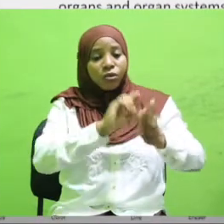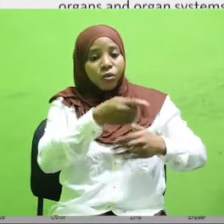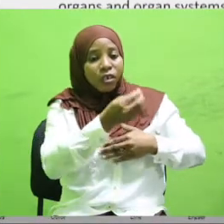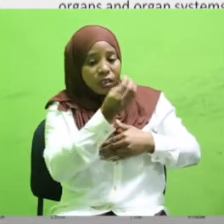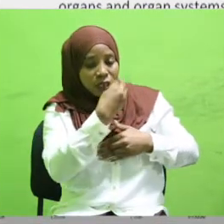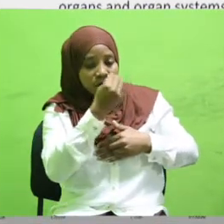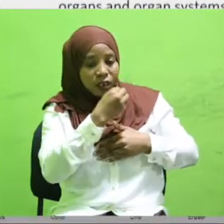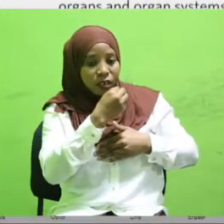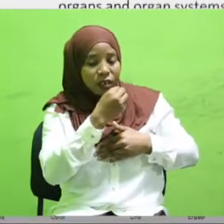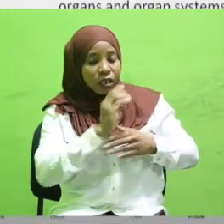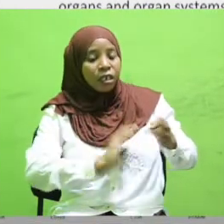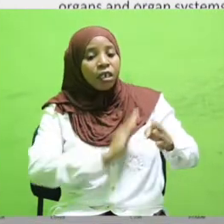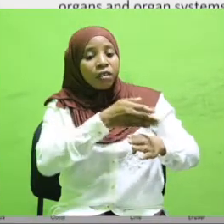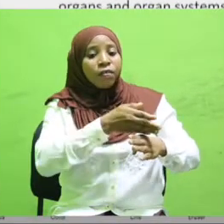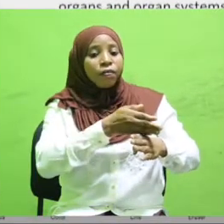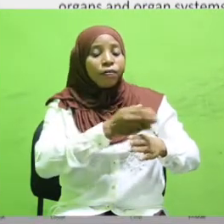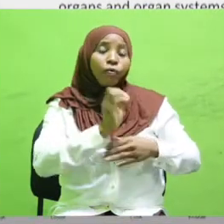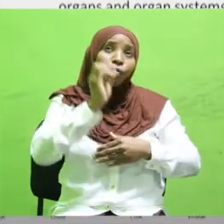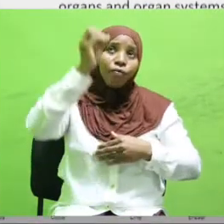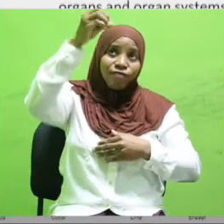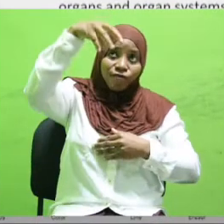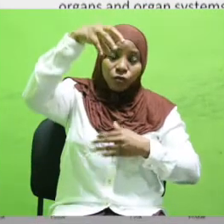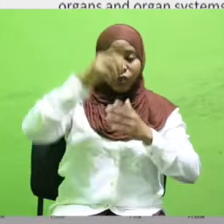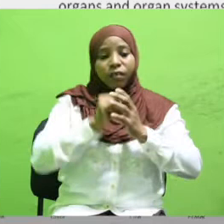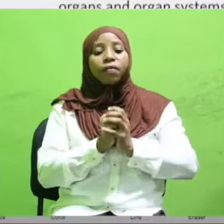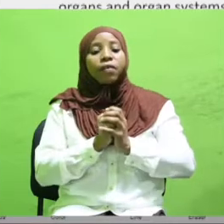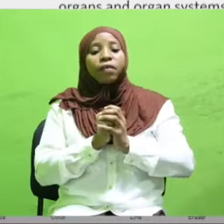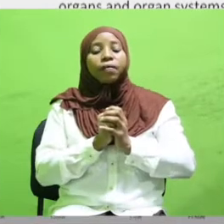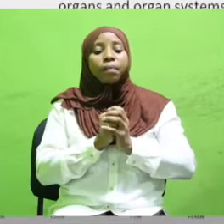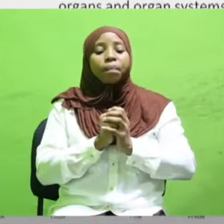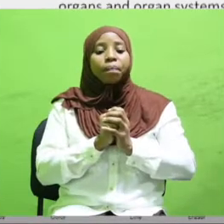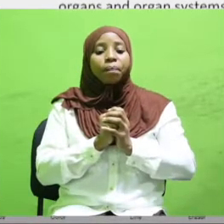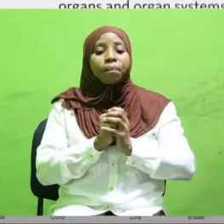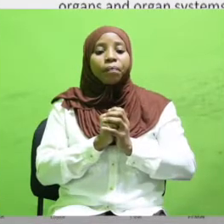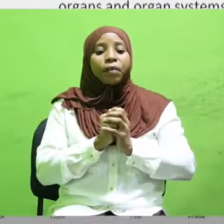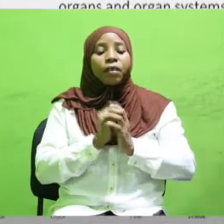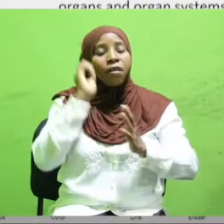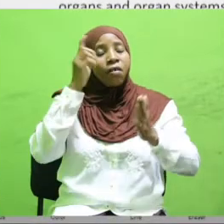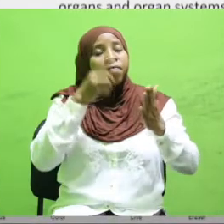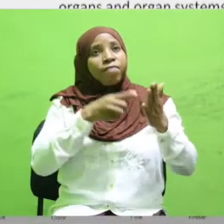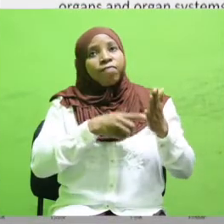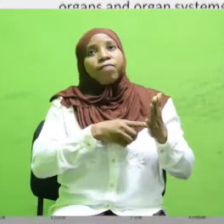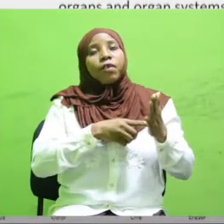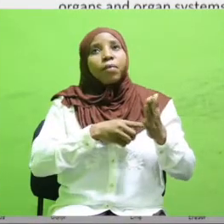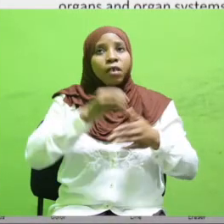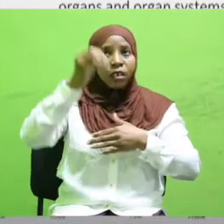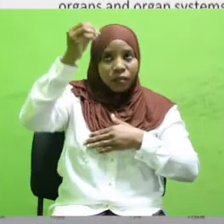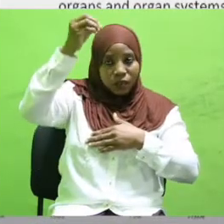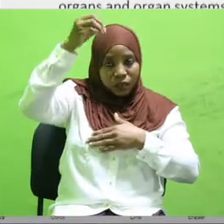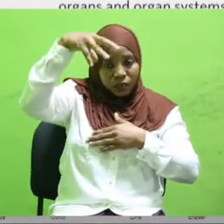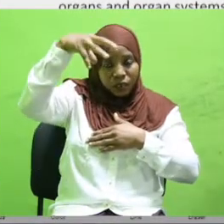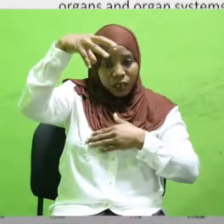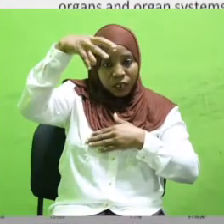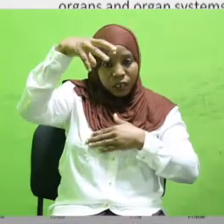through photosynthesis, as they make their own food from sunlight using the chlorophyll